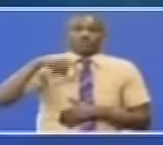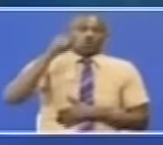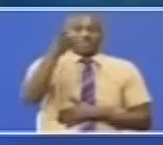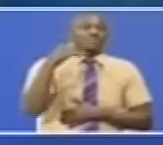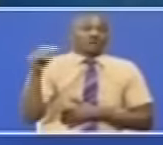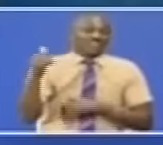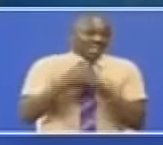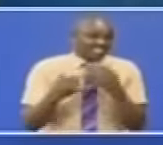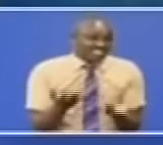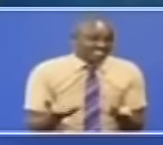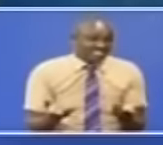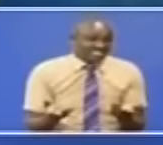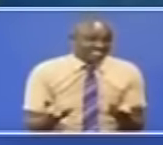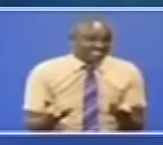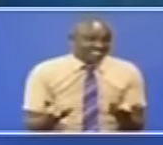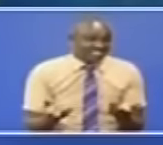countries,